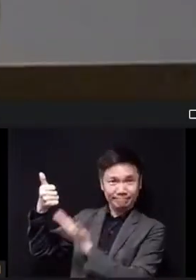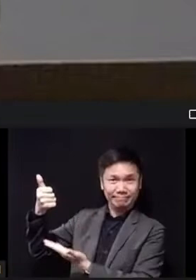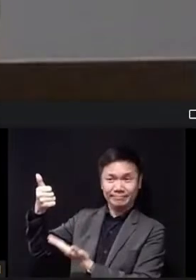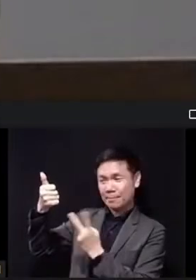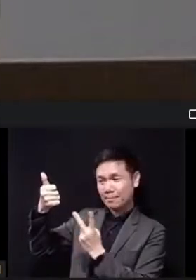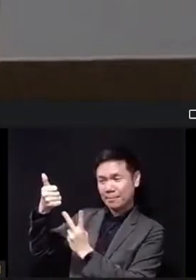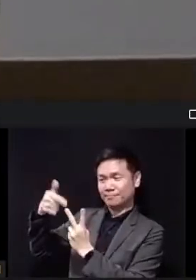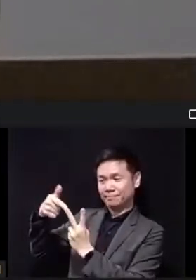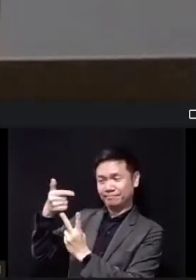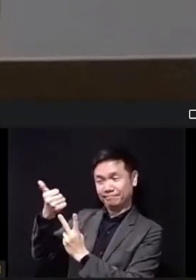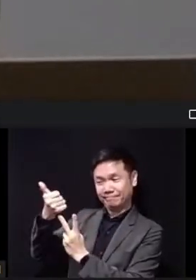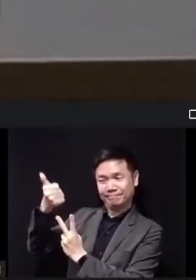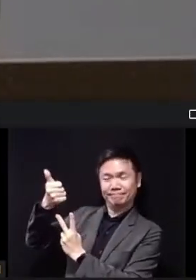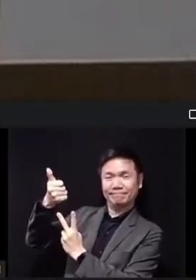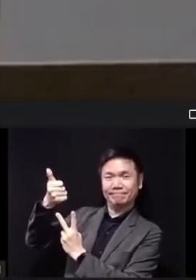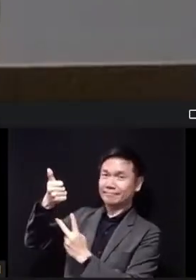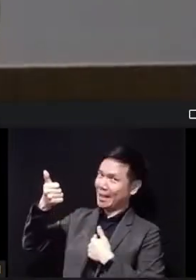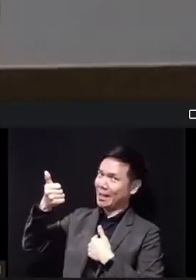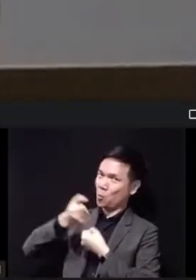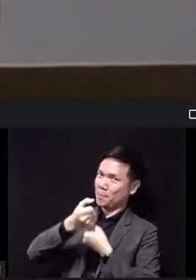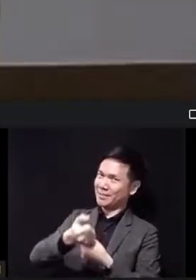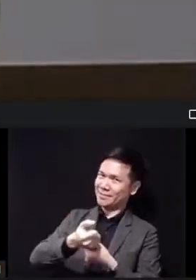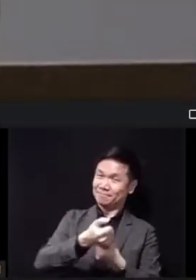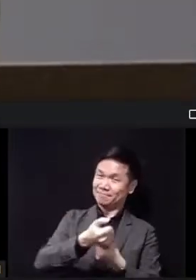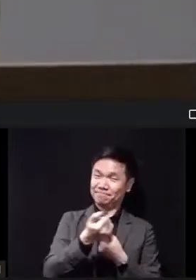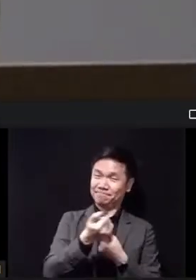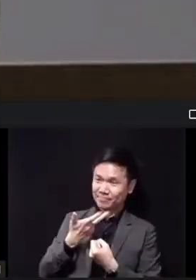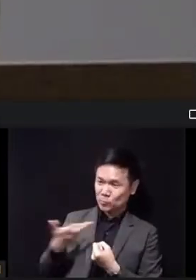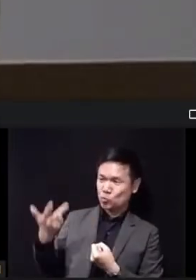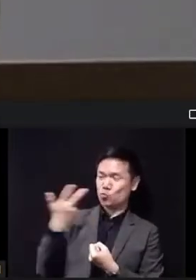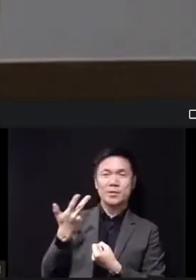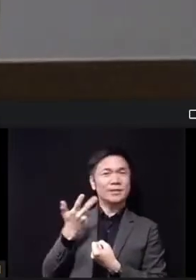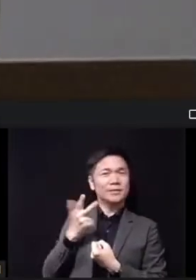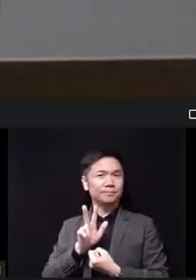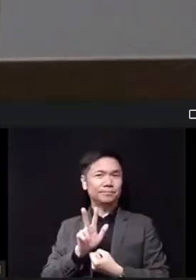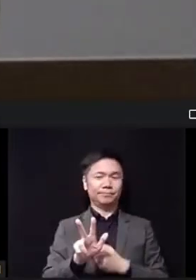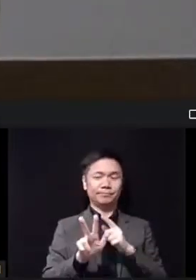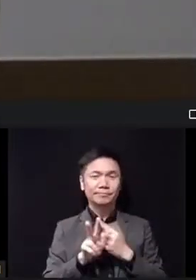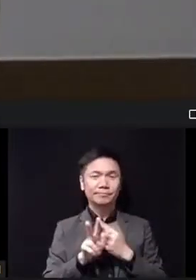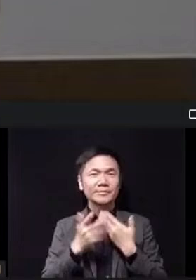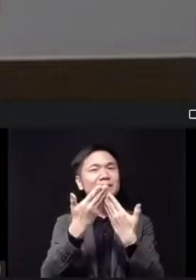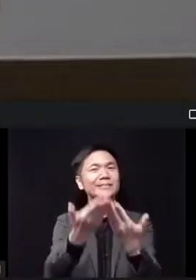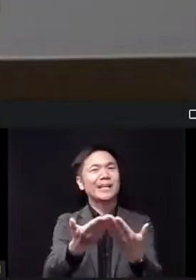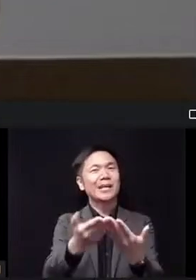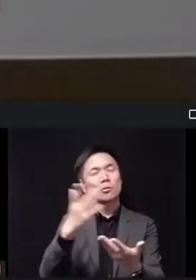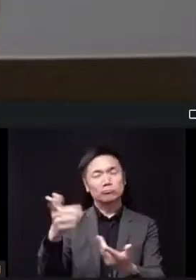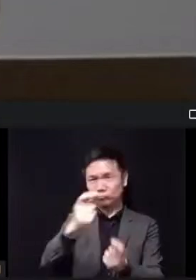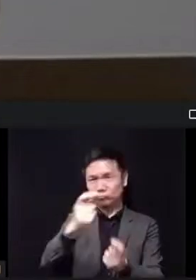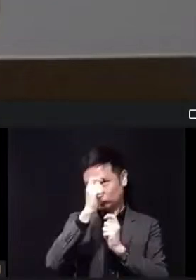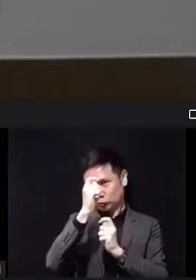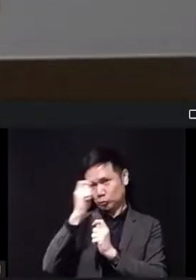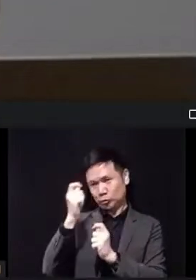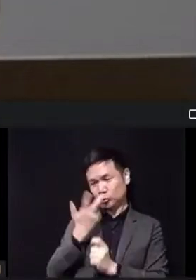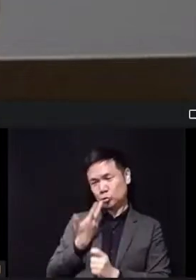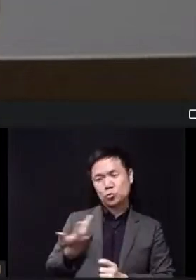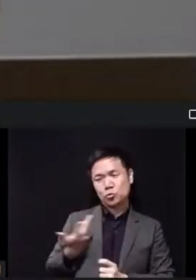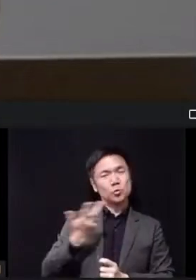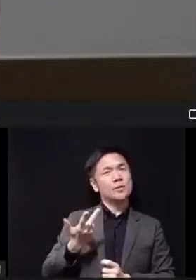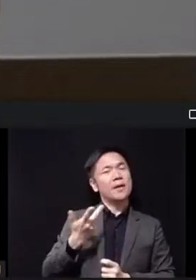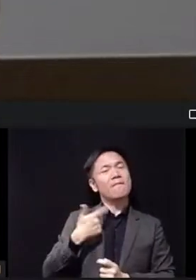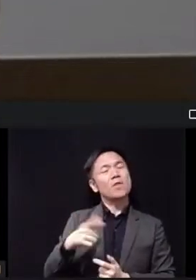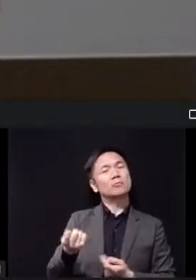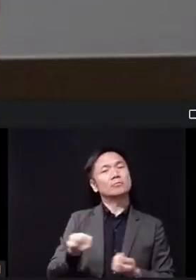vice chair, permit me to reiterate our sincere appreciation for the honor bestowed upon us to serve